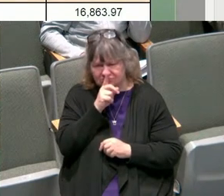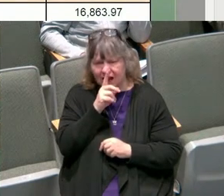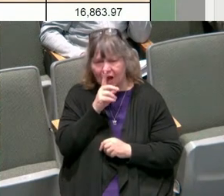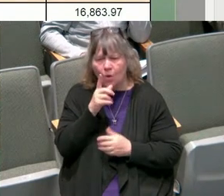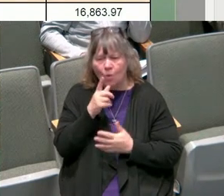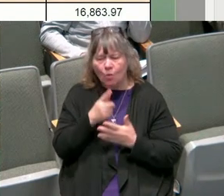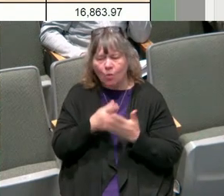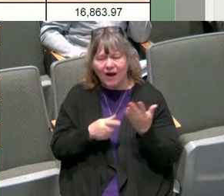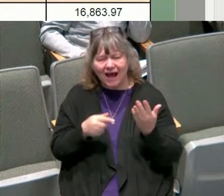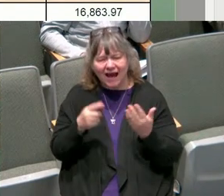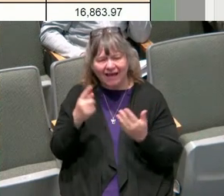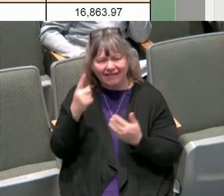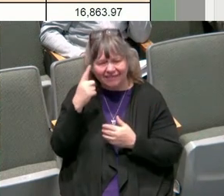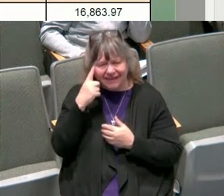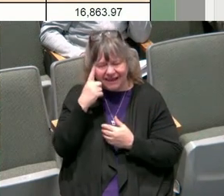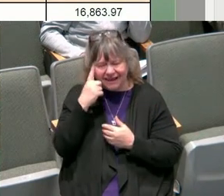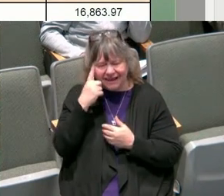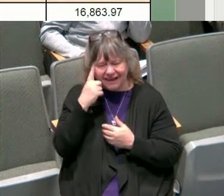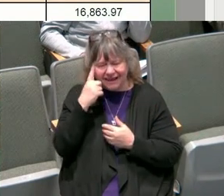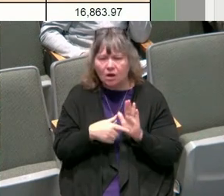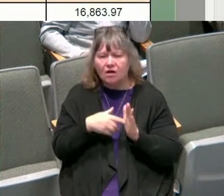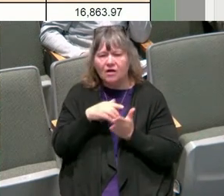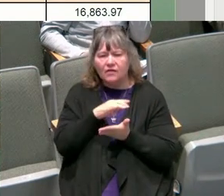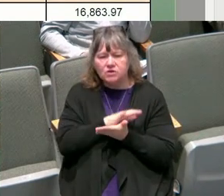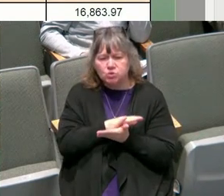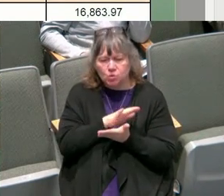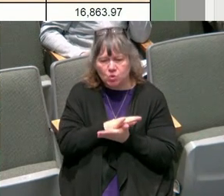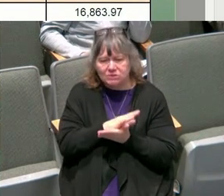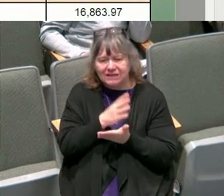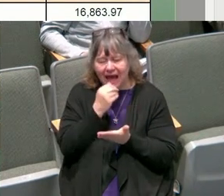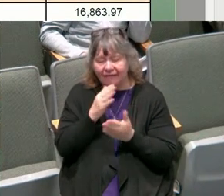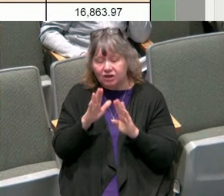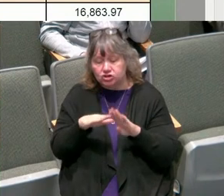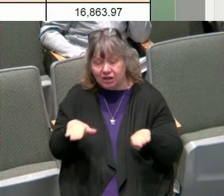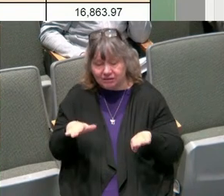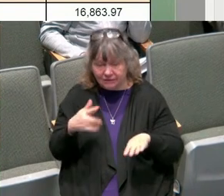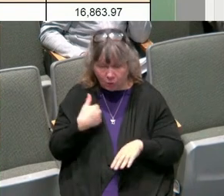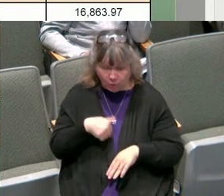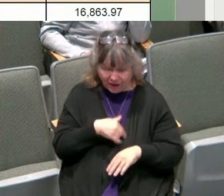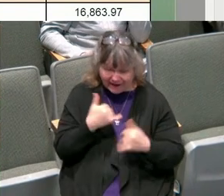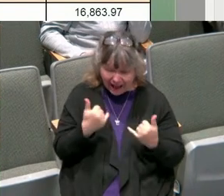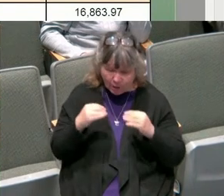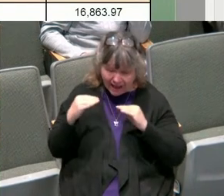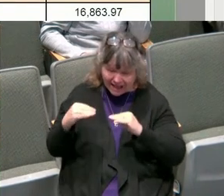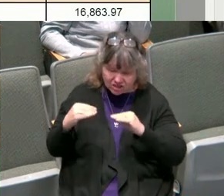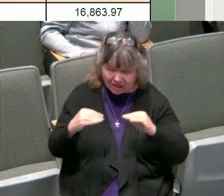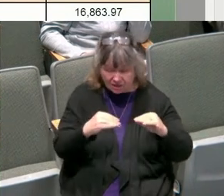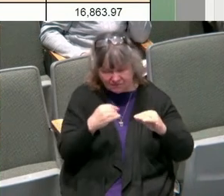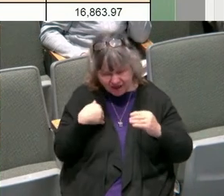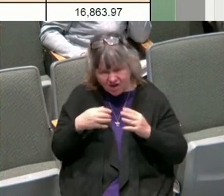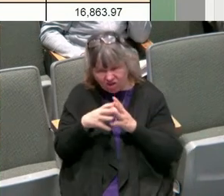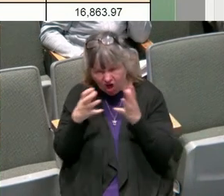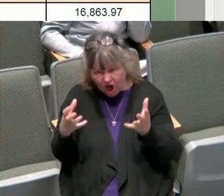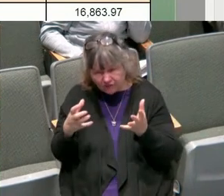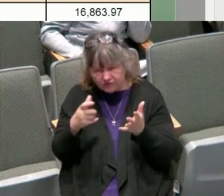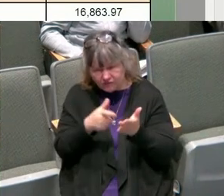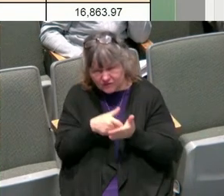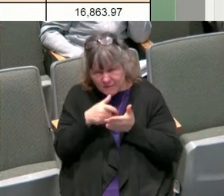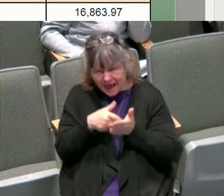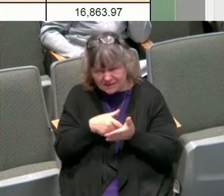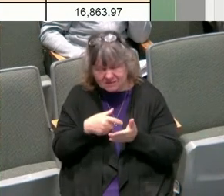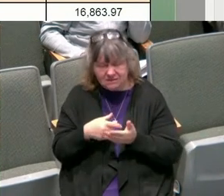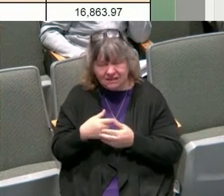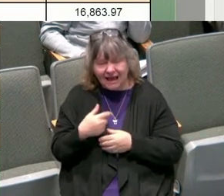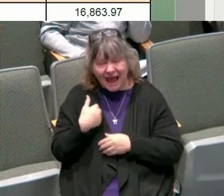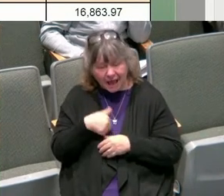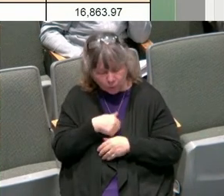the illustration here is that the schools and the children that we're educating there are a lot of Demands and we're making a lot of